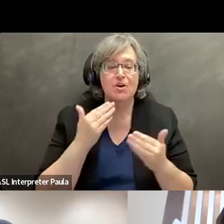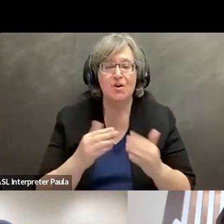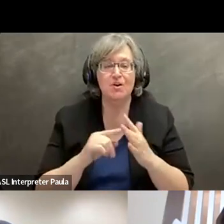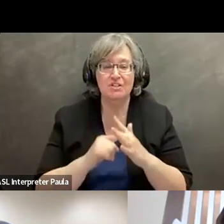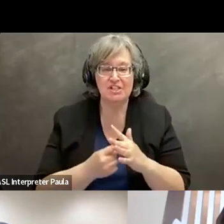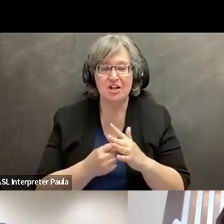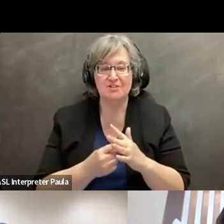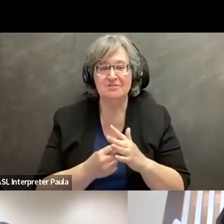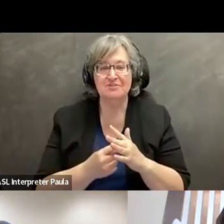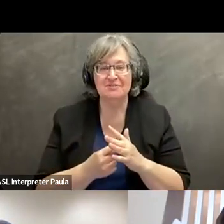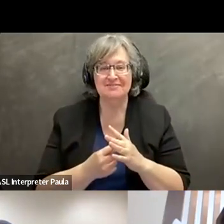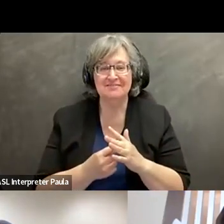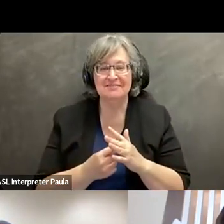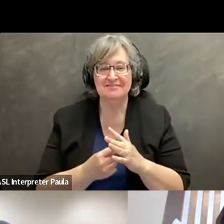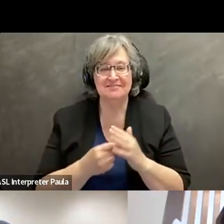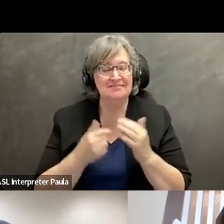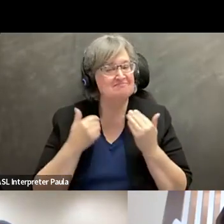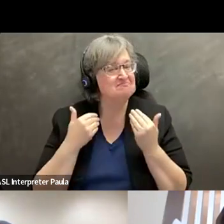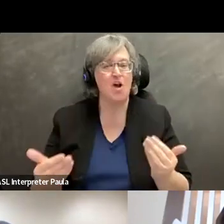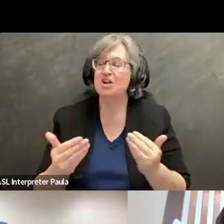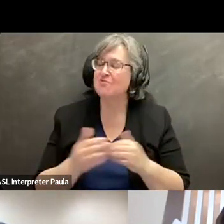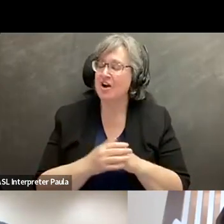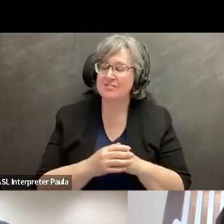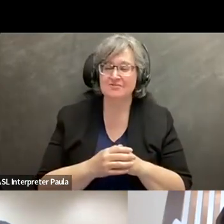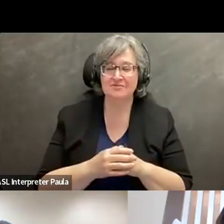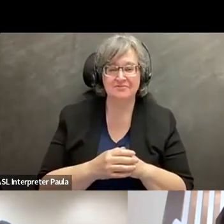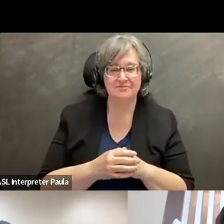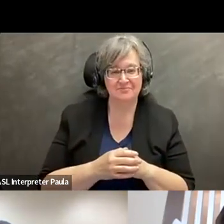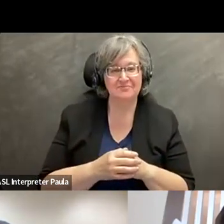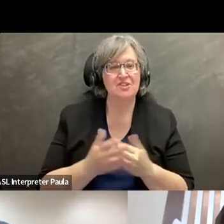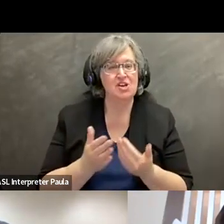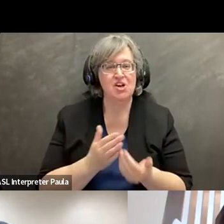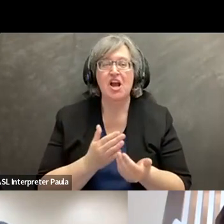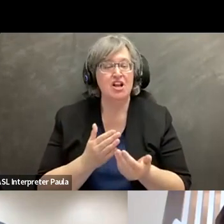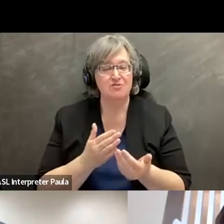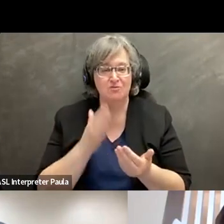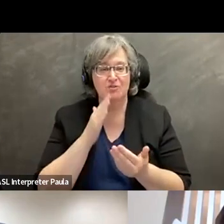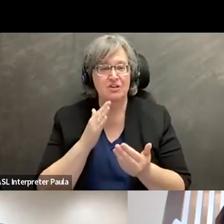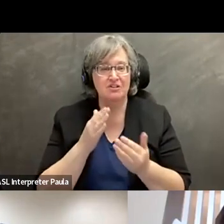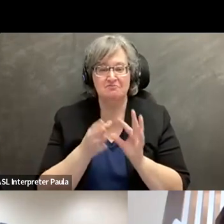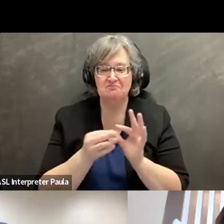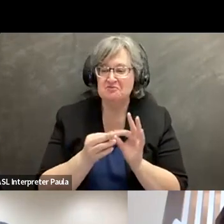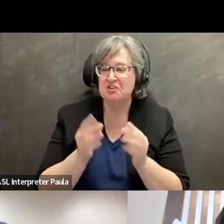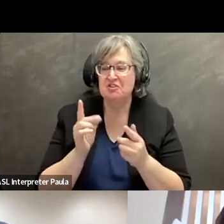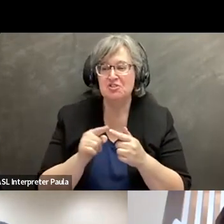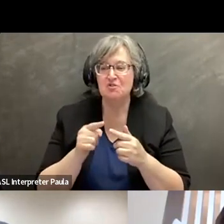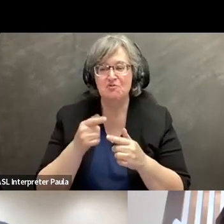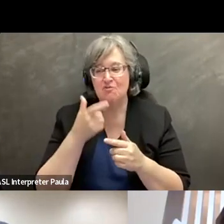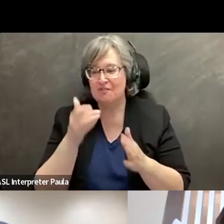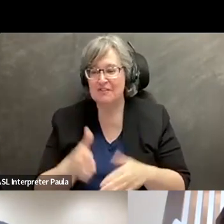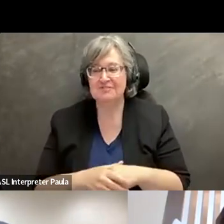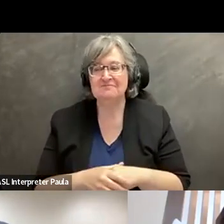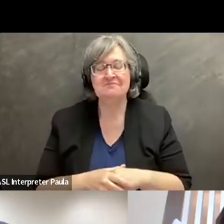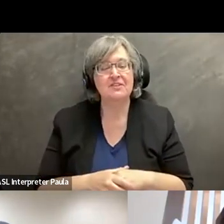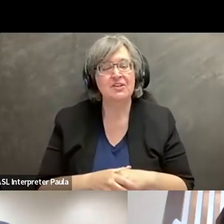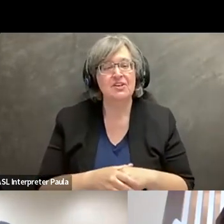this and rock and roll and give the audience what they came to hear, whatever that is. All right. So the first question that